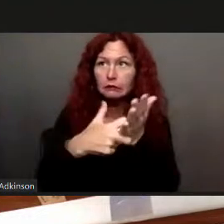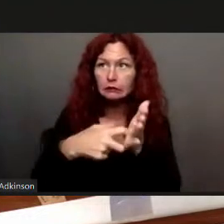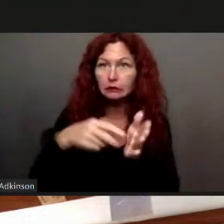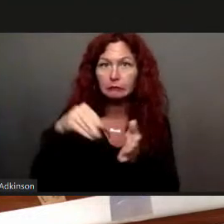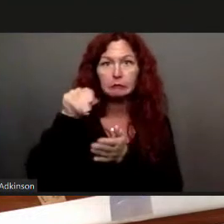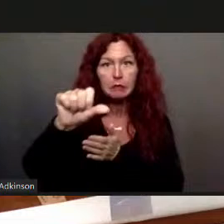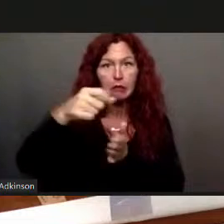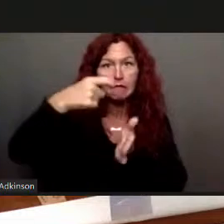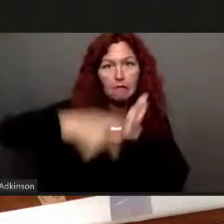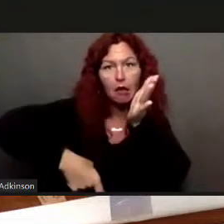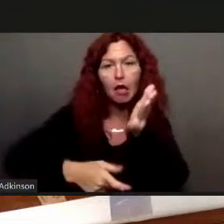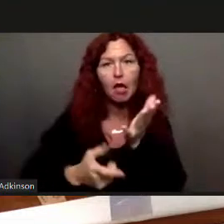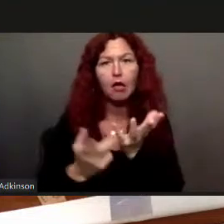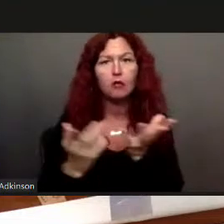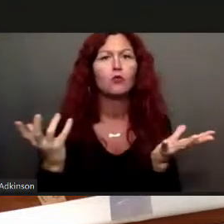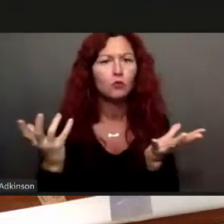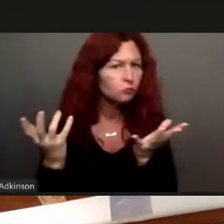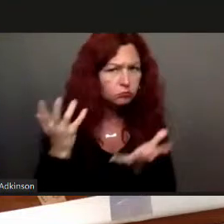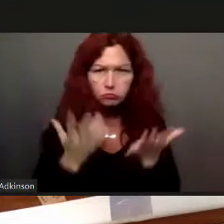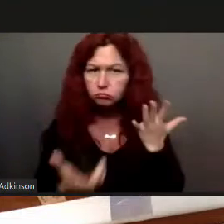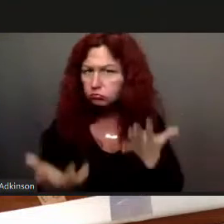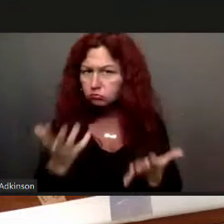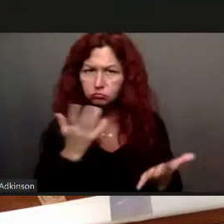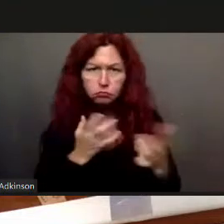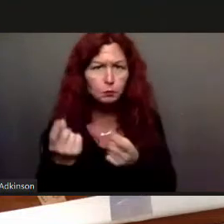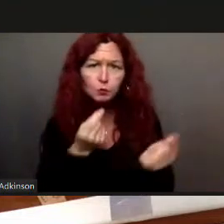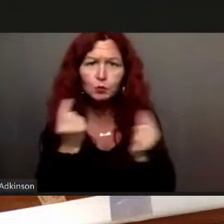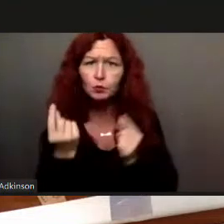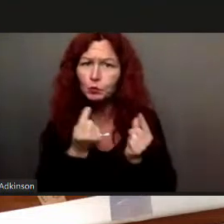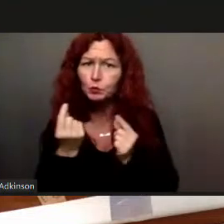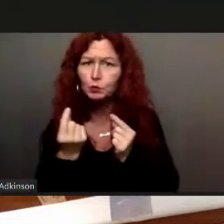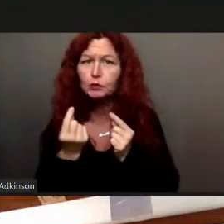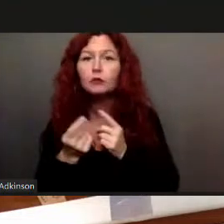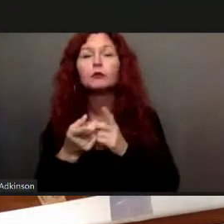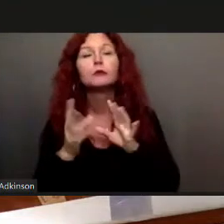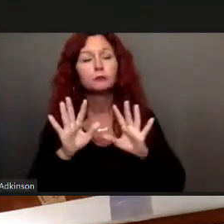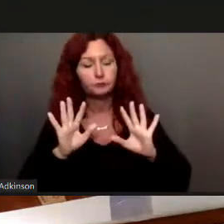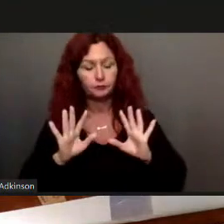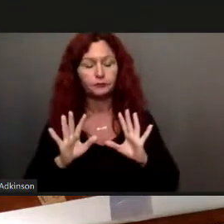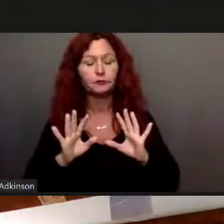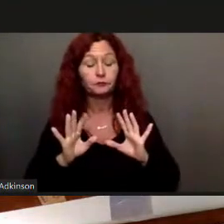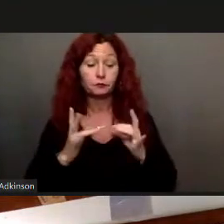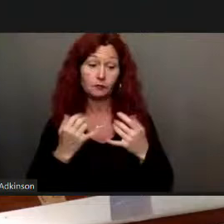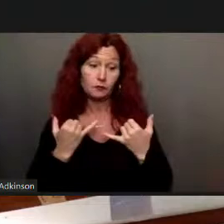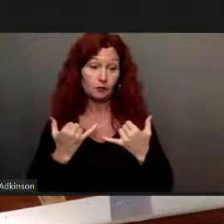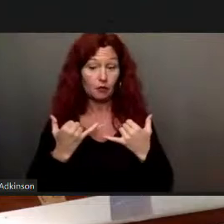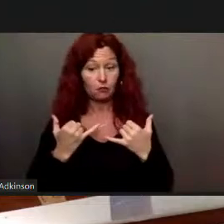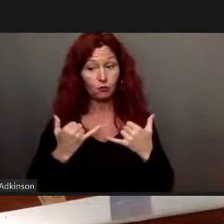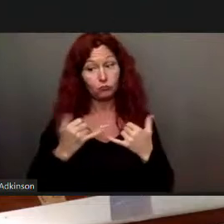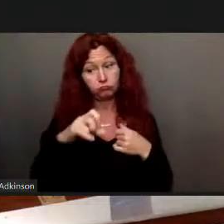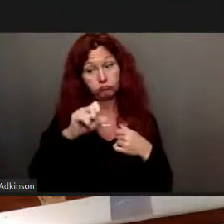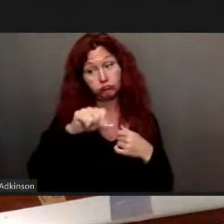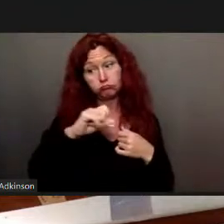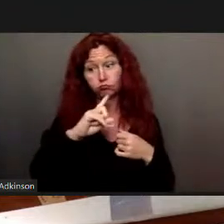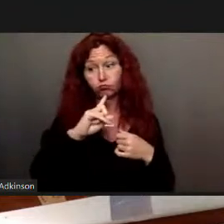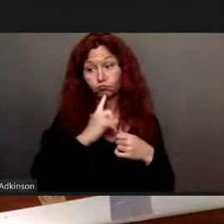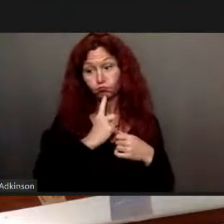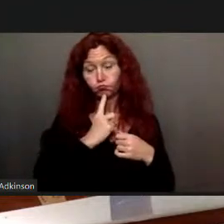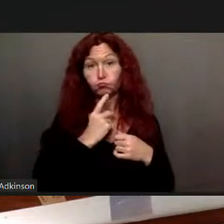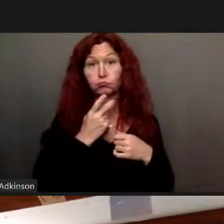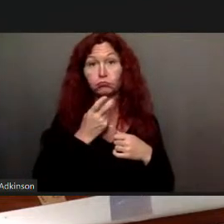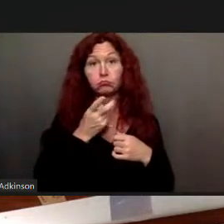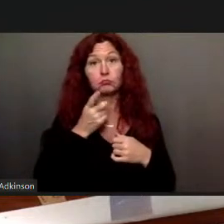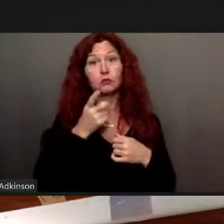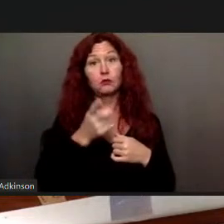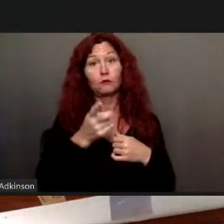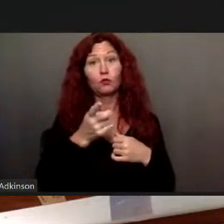know? We're actually looking at, right now there are criminal offenses that if you, technically, if you're walking,